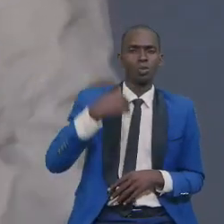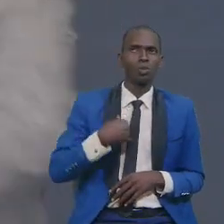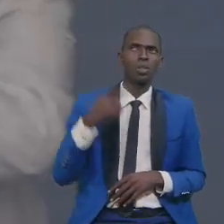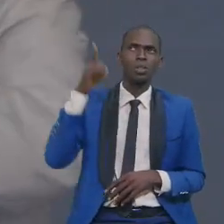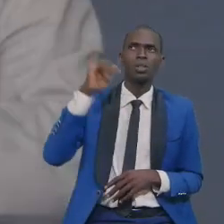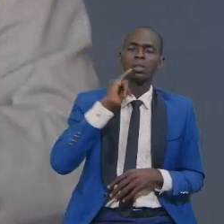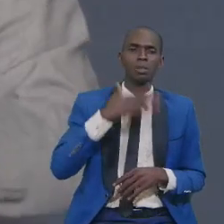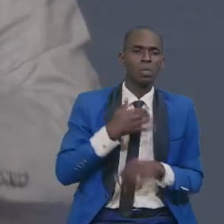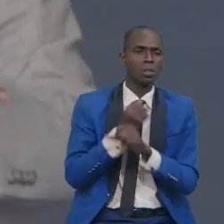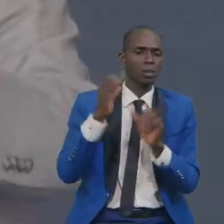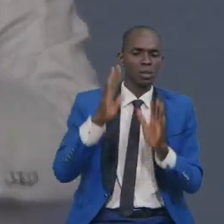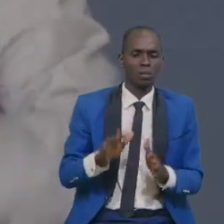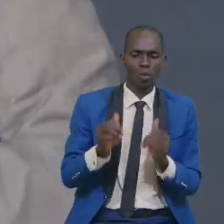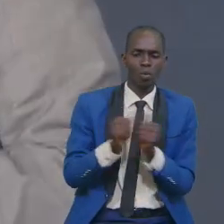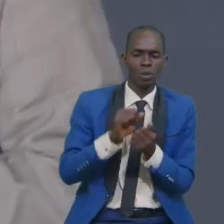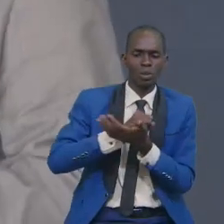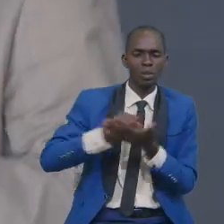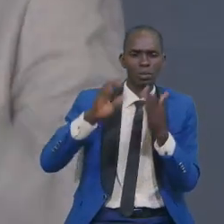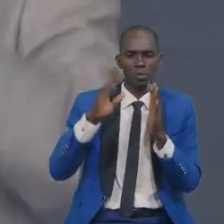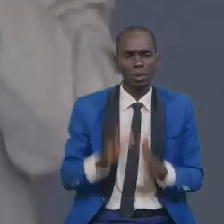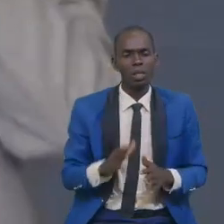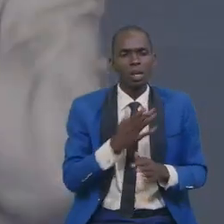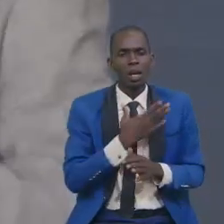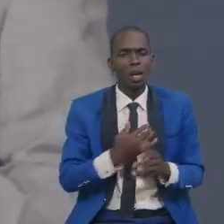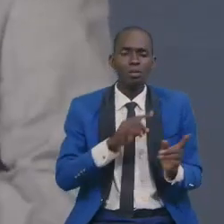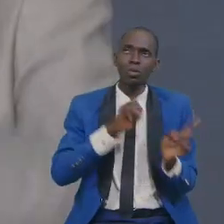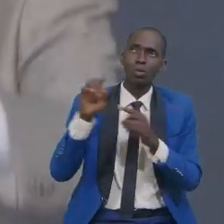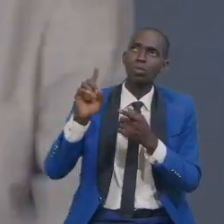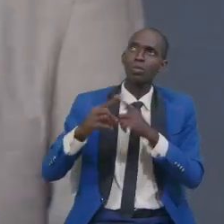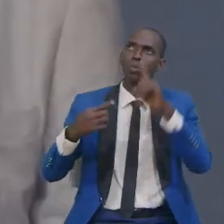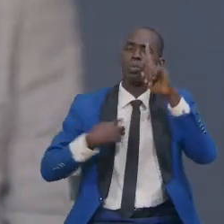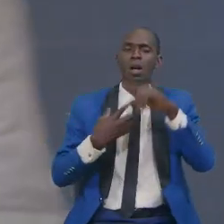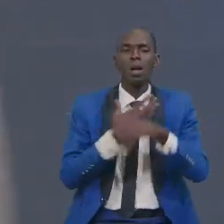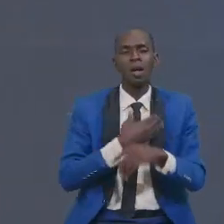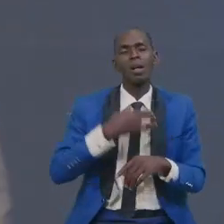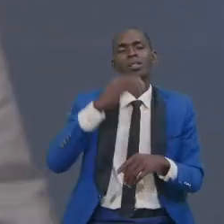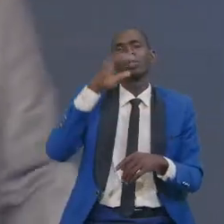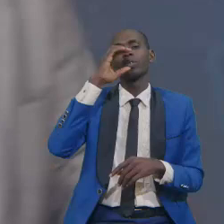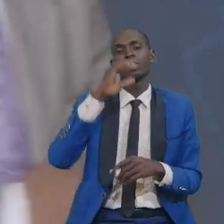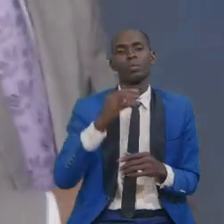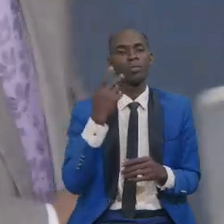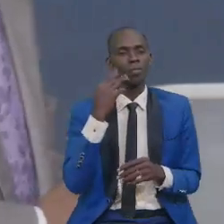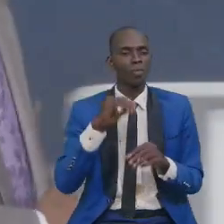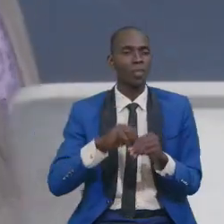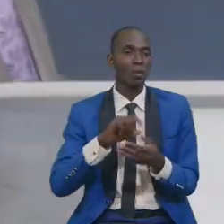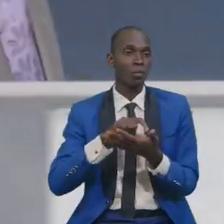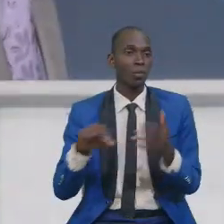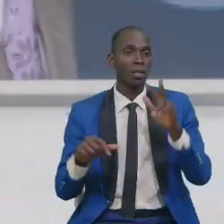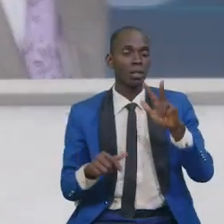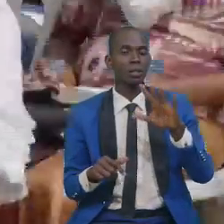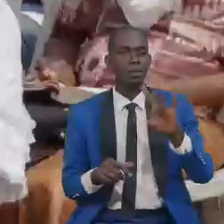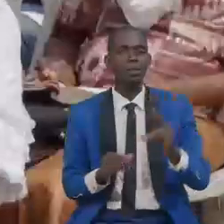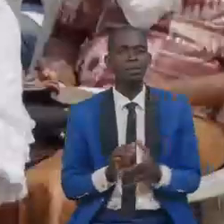sanctifier let him come unto me and drink look at verse 38 in Versace